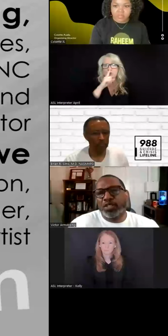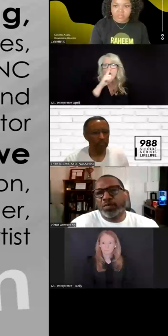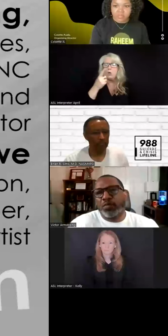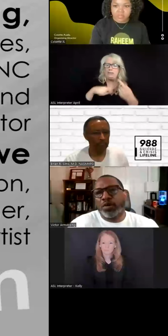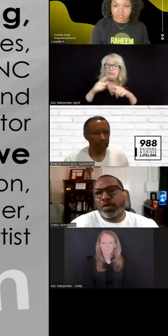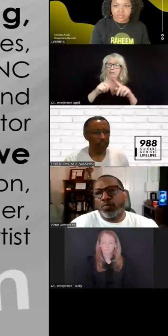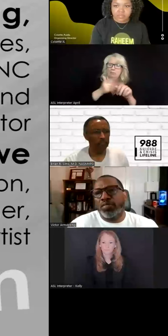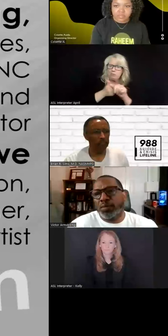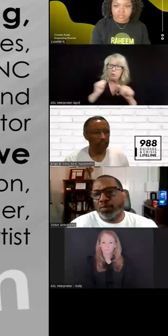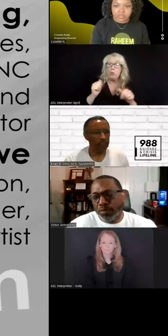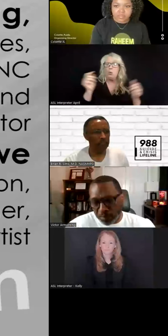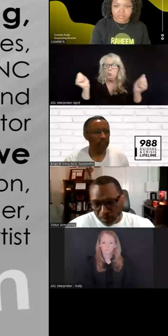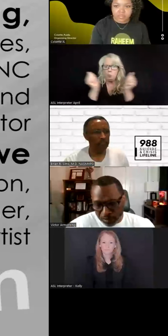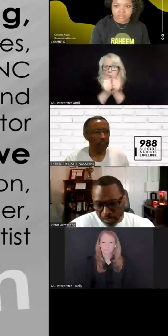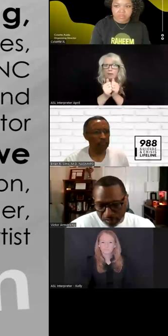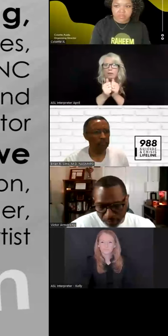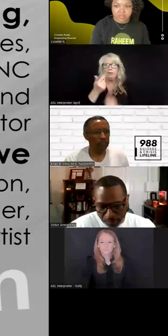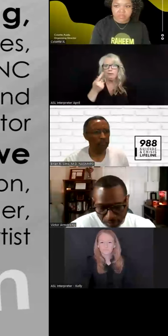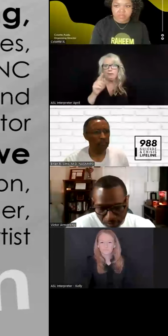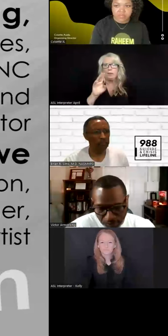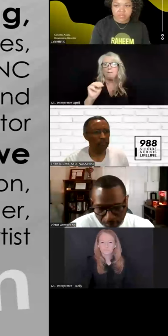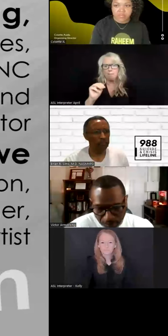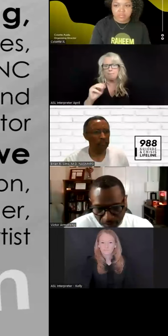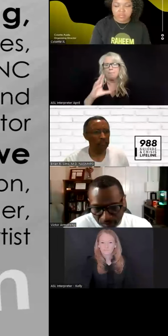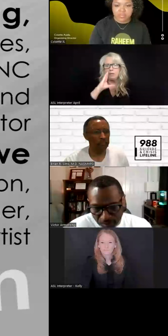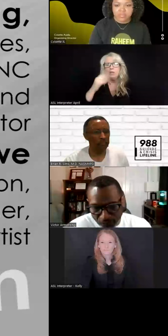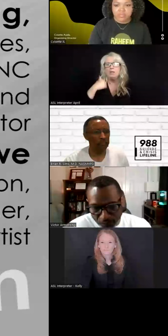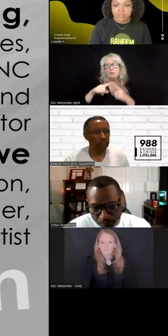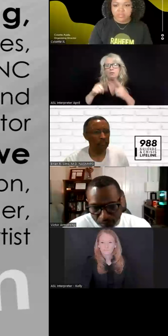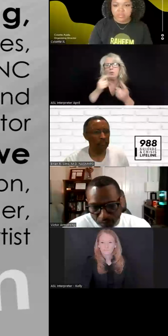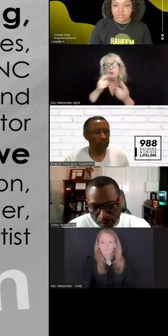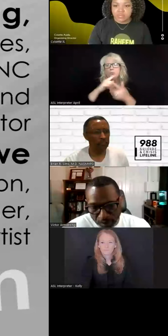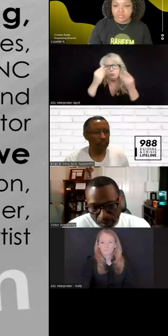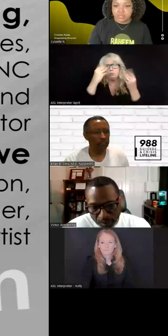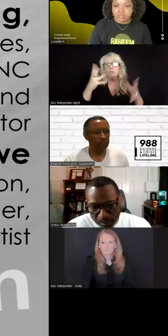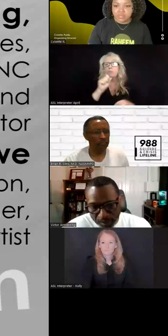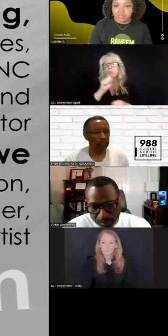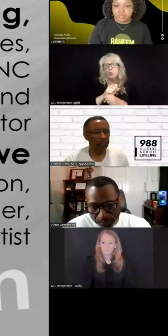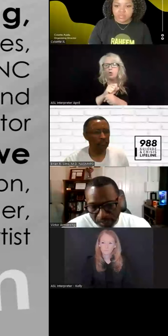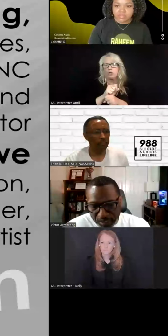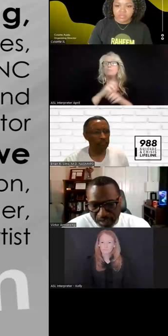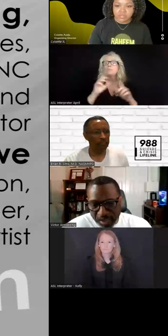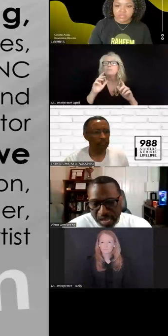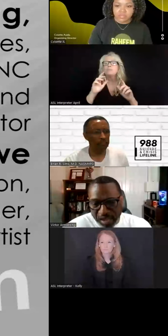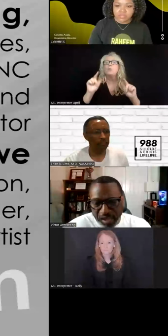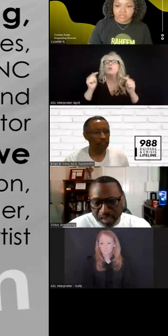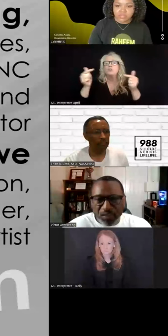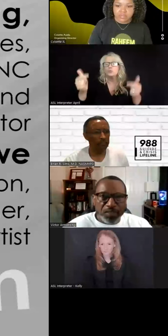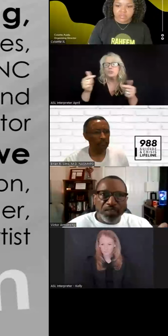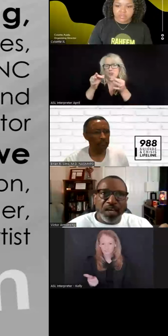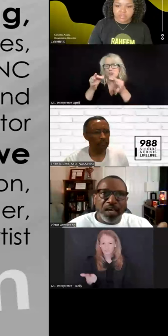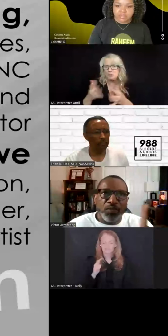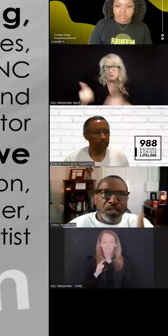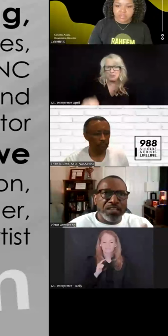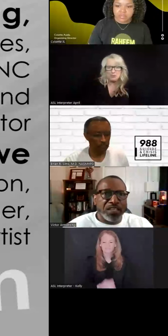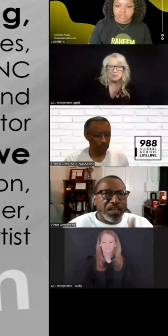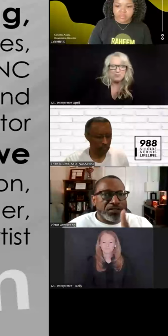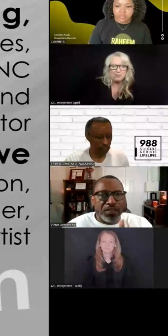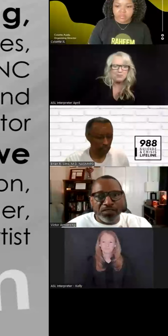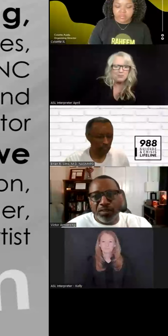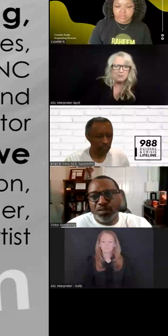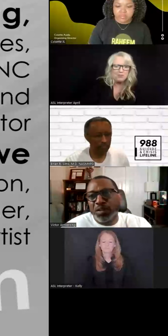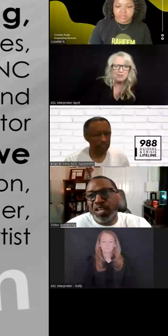them, we should be working with them and bringing them on as experts to help to inform the work. And so one last